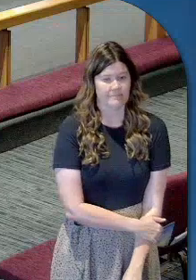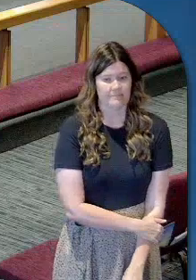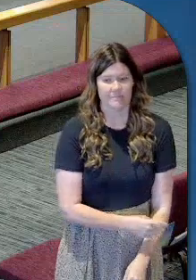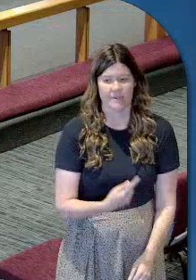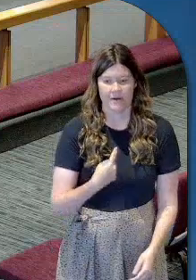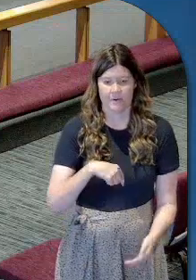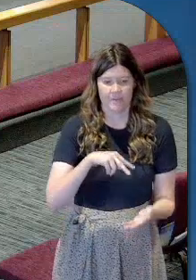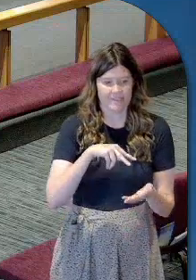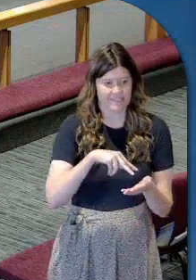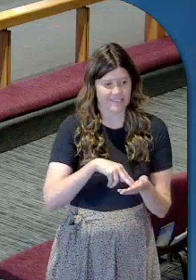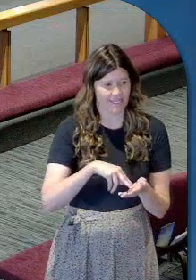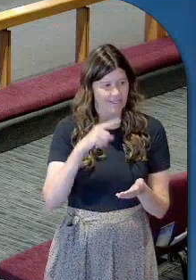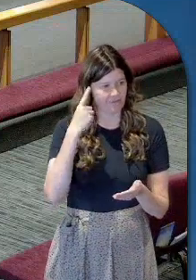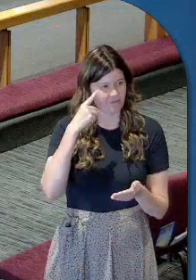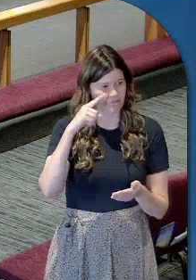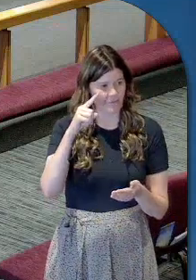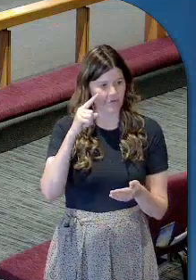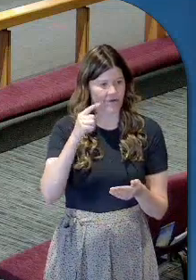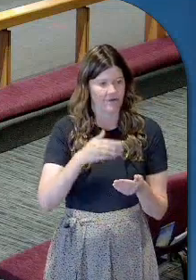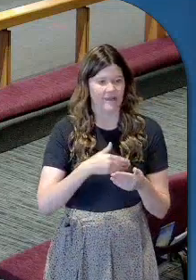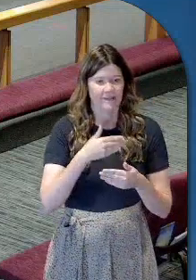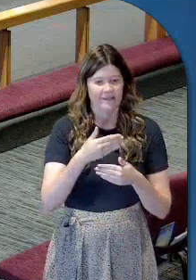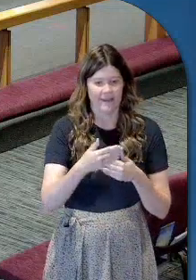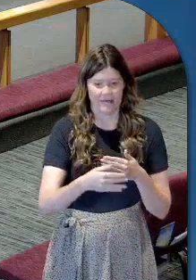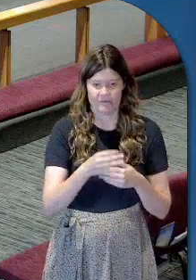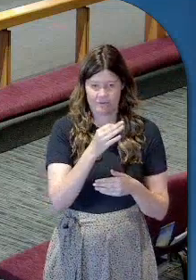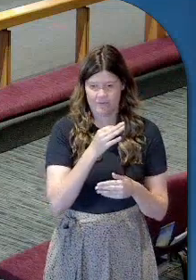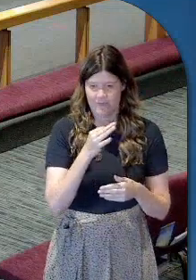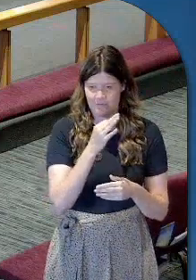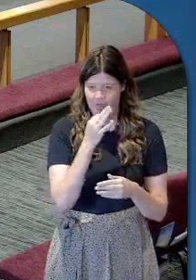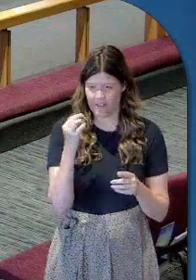Let us rise to sing the post-communion canticle.